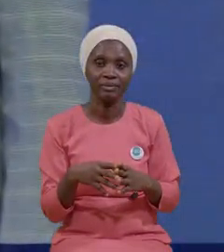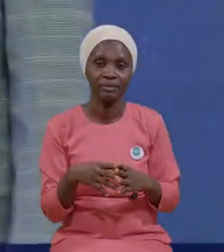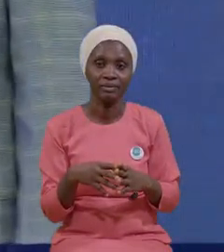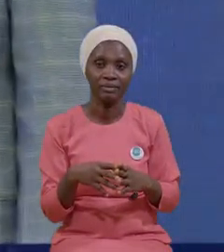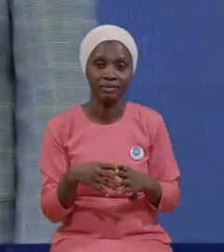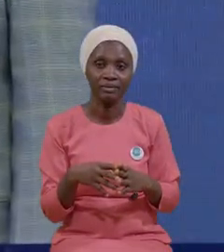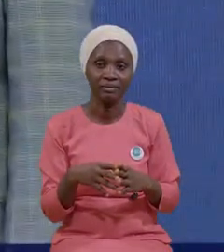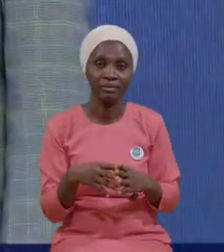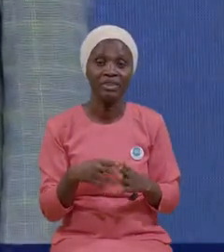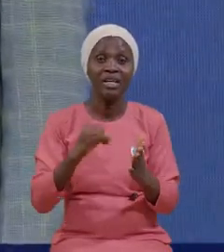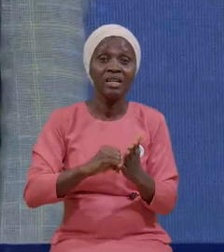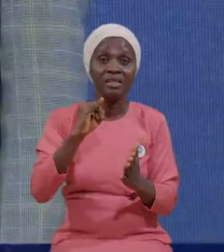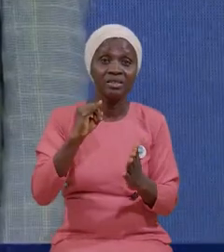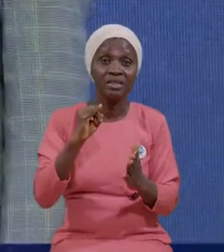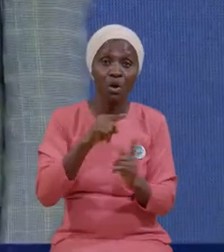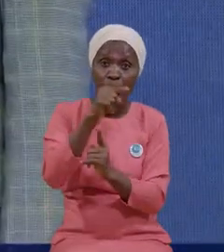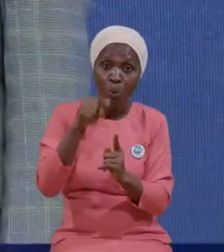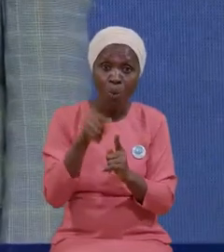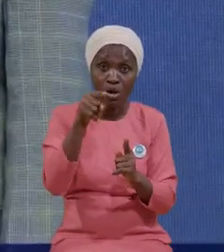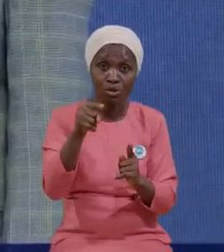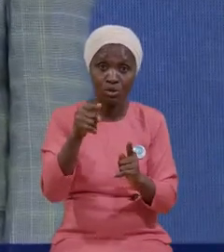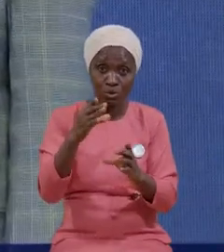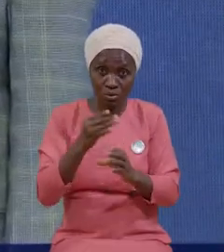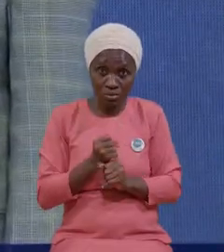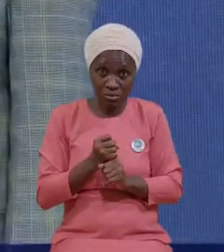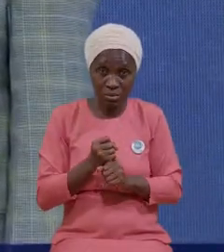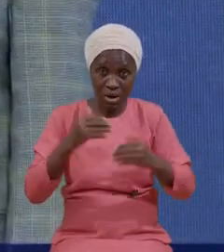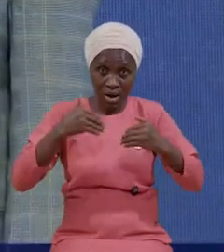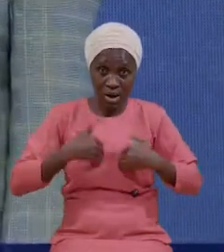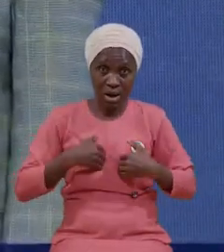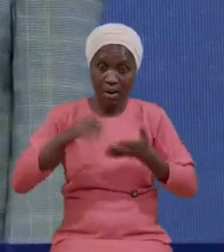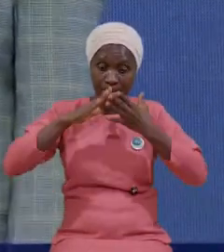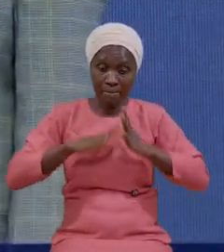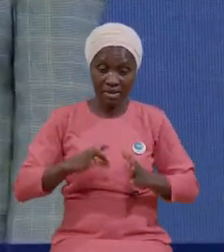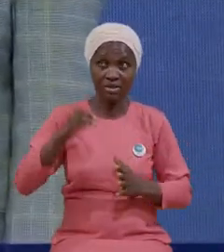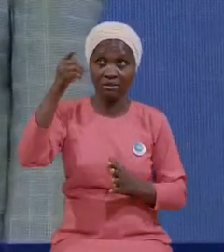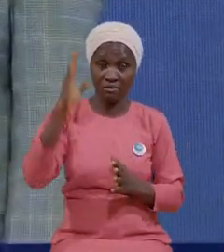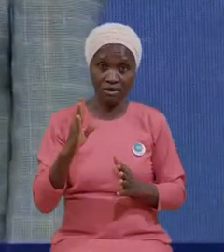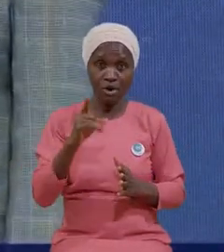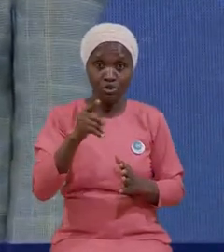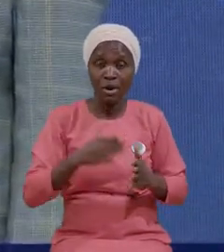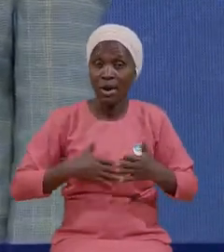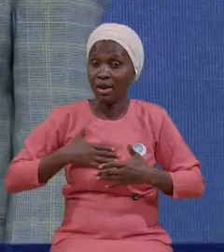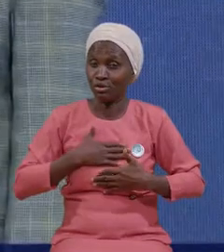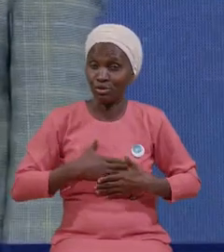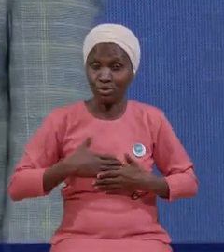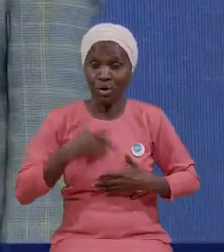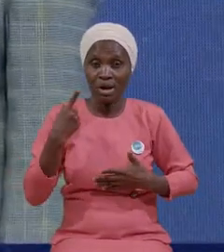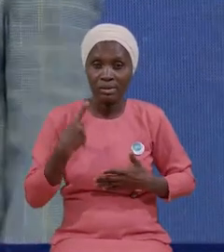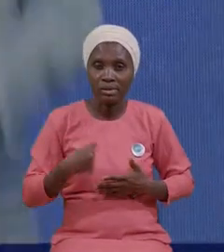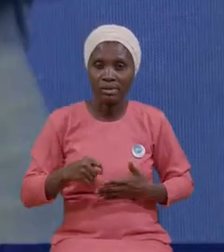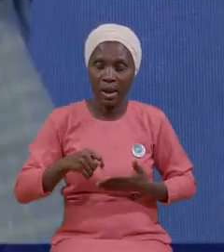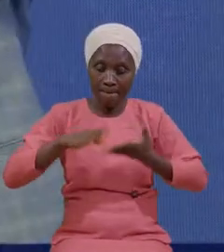It's when you possess the peace of God, you enjoy the peace of God.